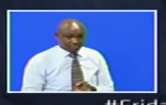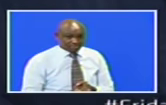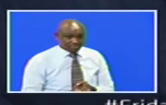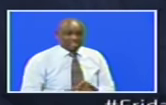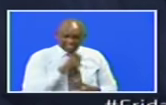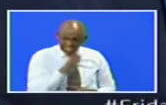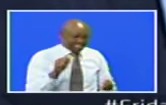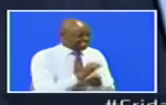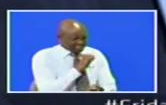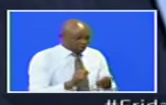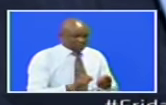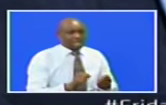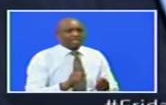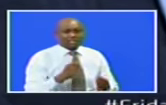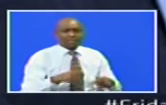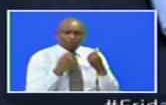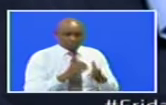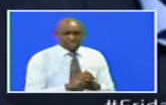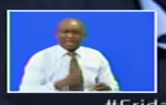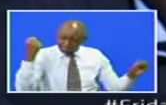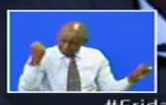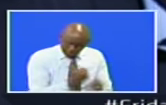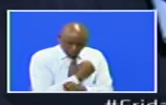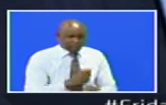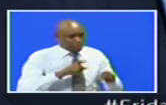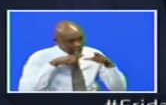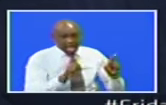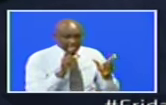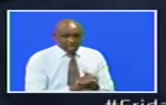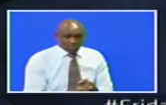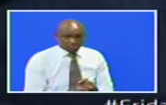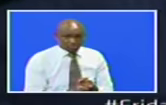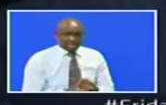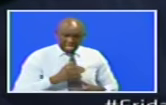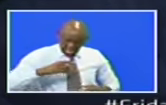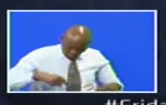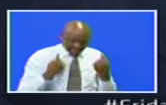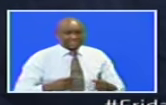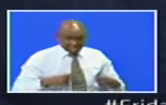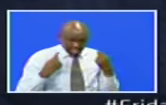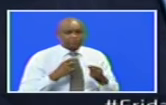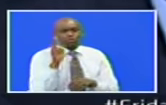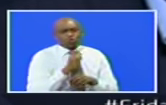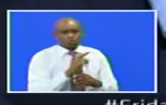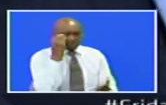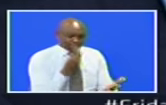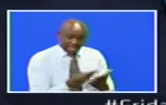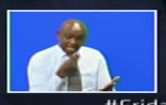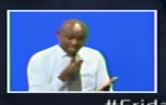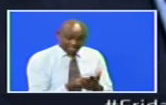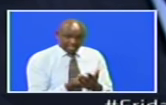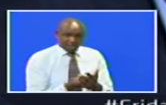It's a disaster because we cannot allow ourselves to spend money